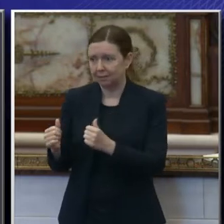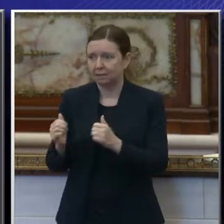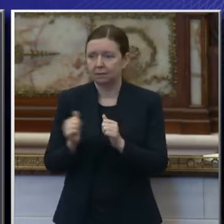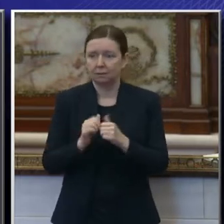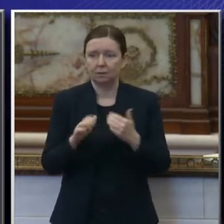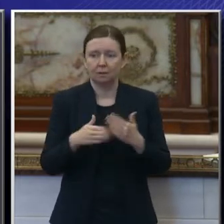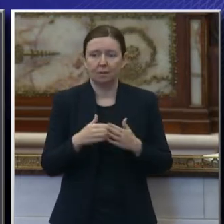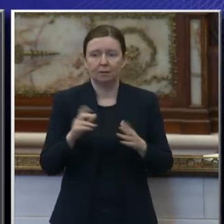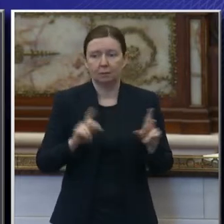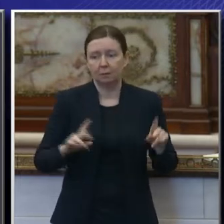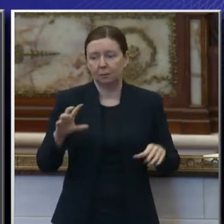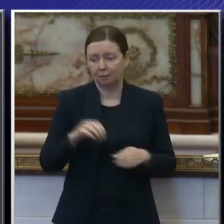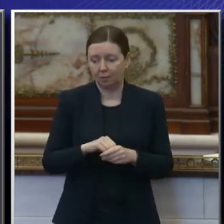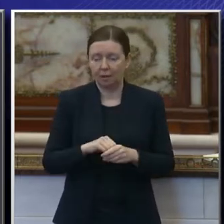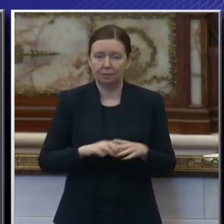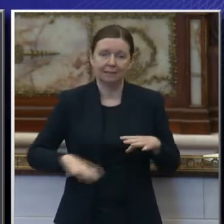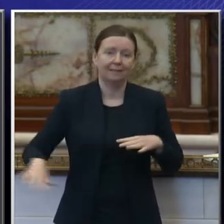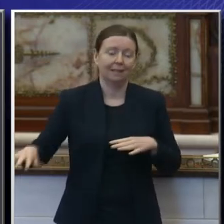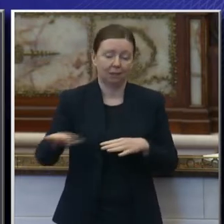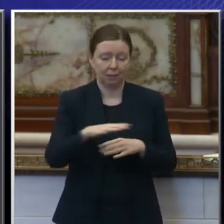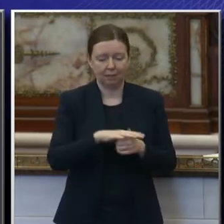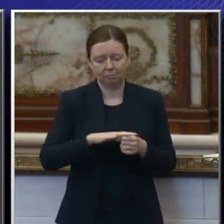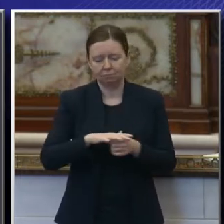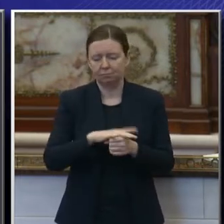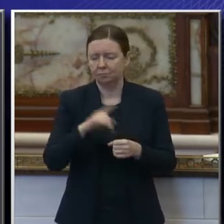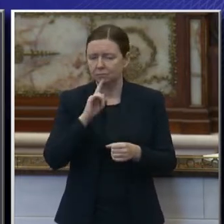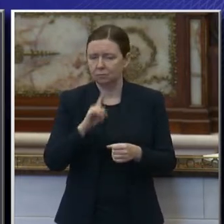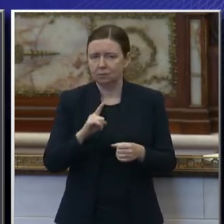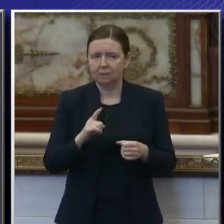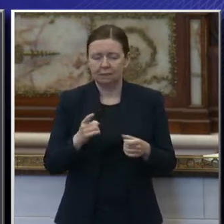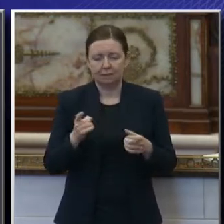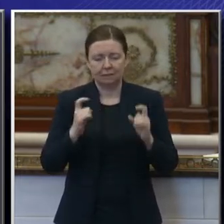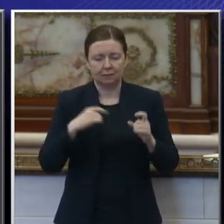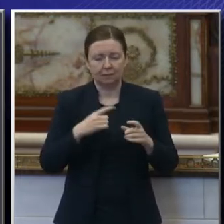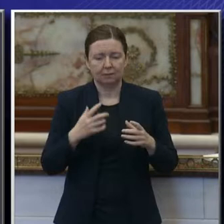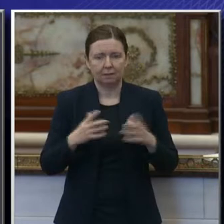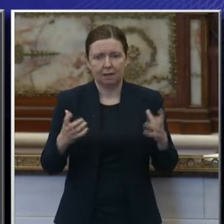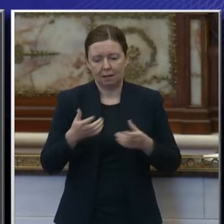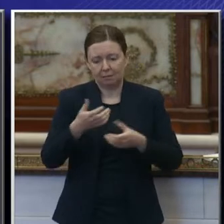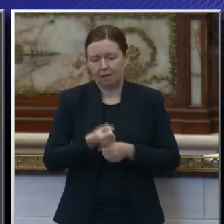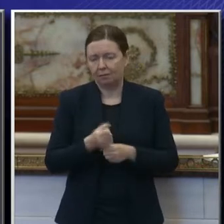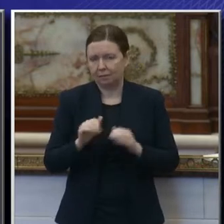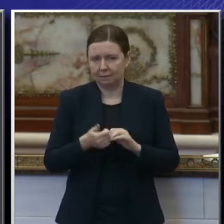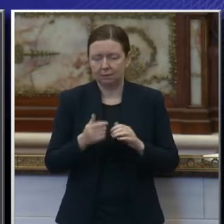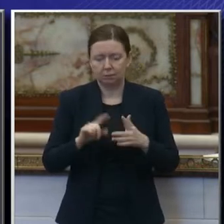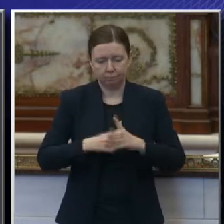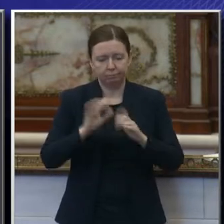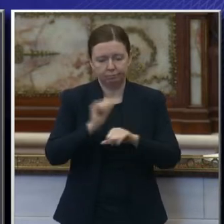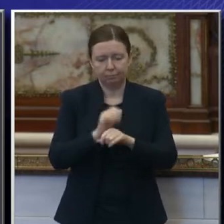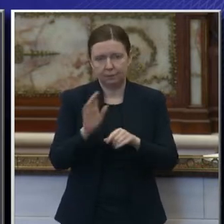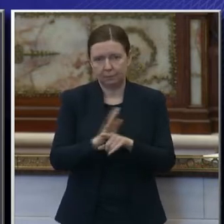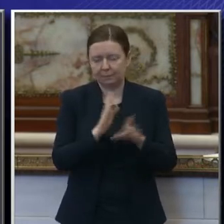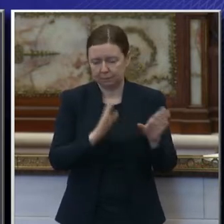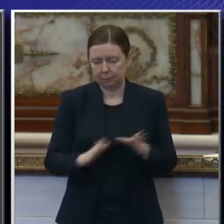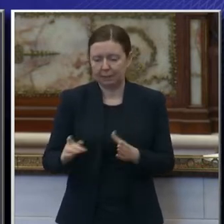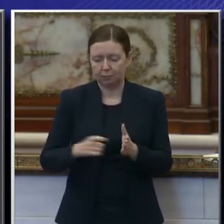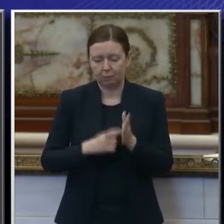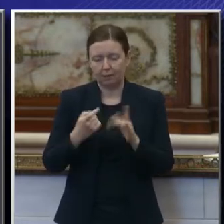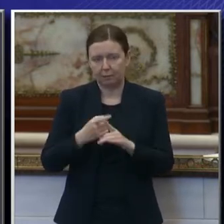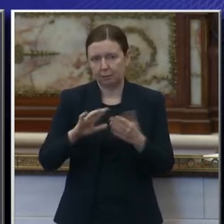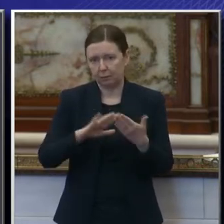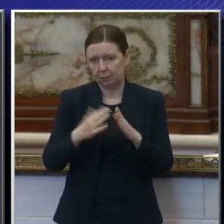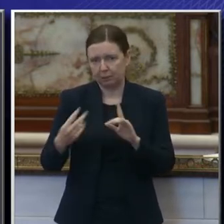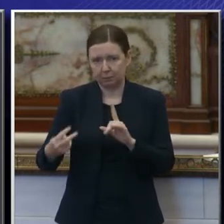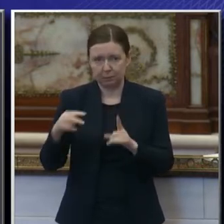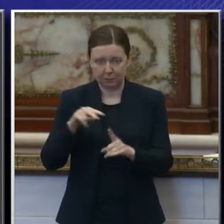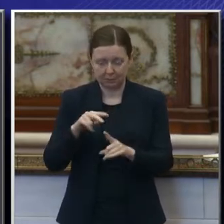with the stakeholders in the area, has really given us a lot of confidence on how to execute on this business plan, what's required from a community